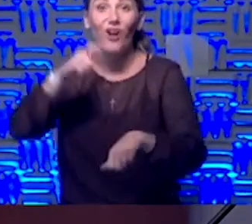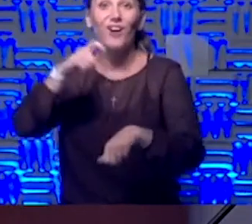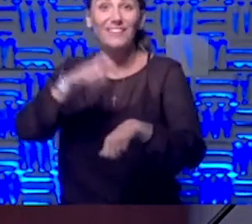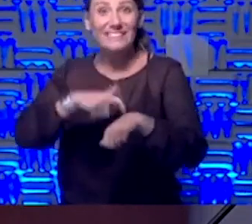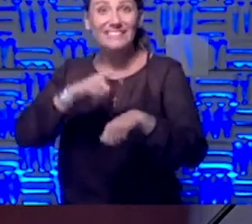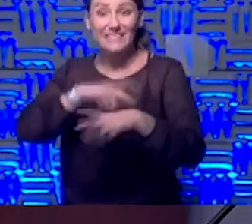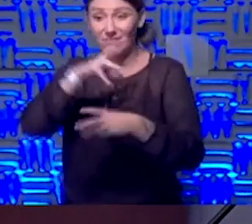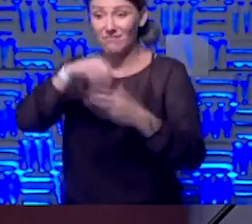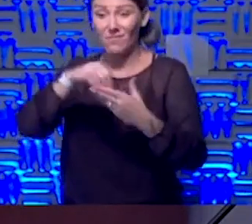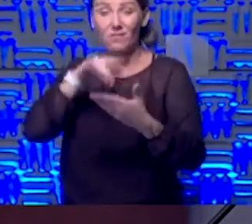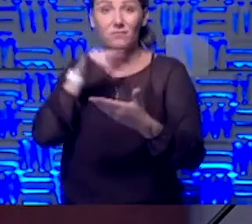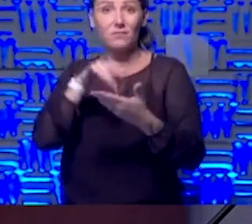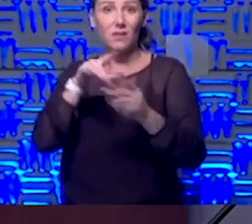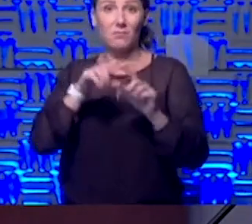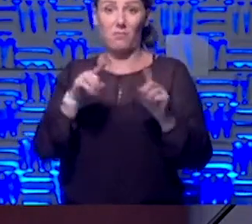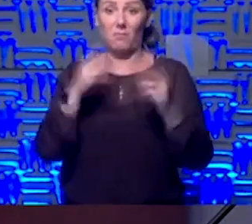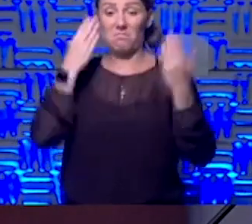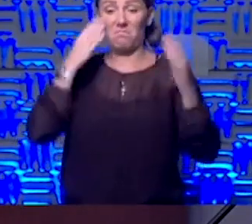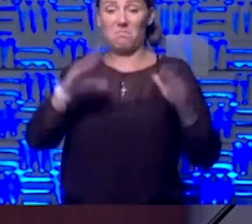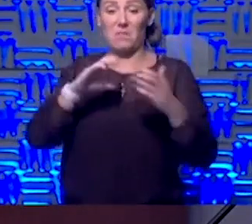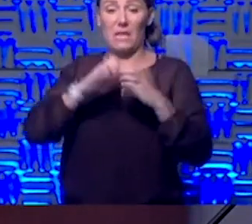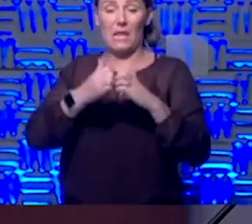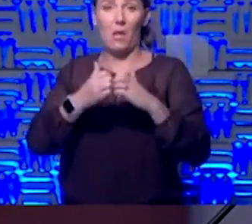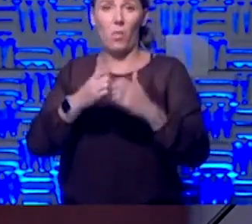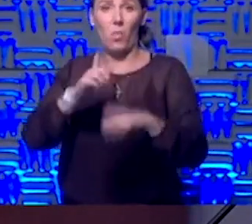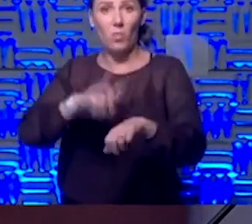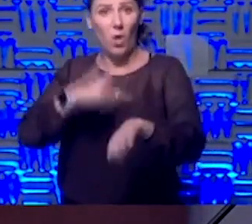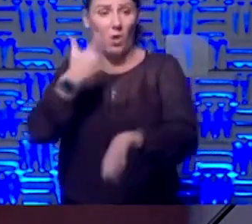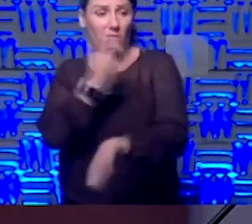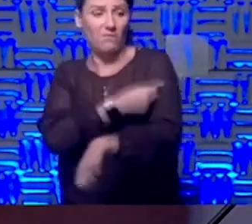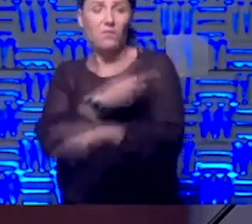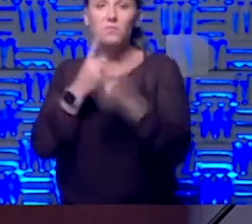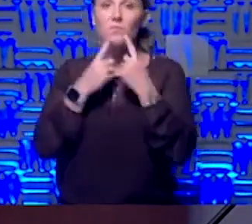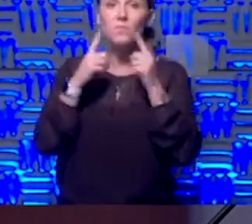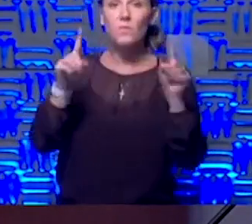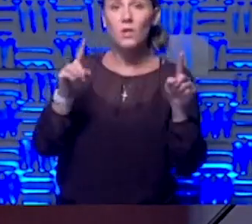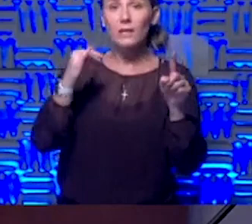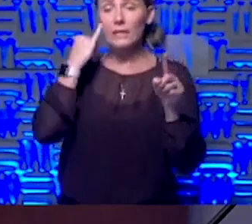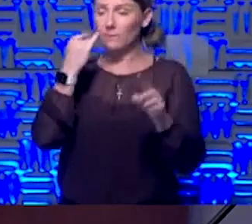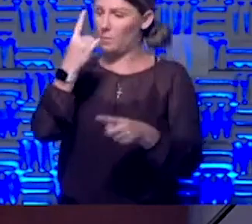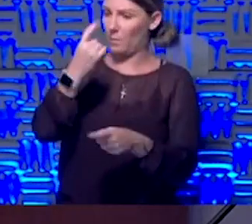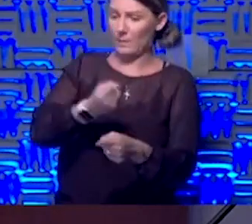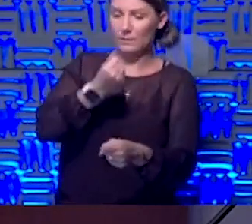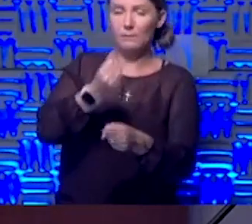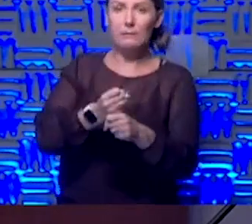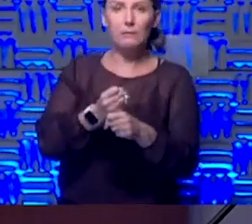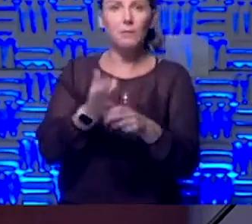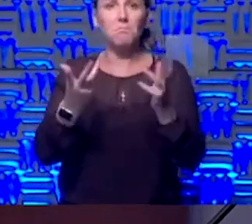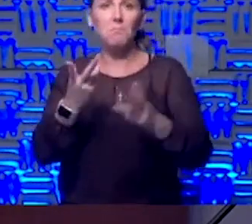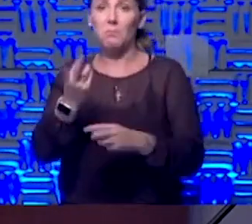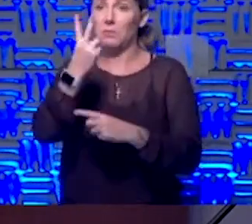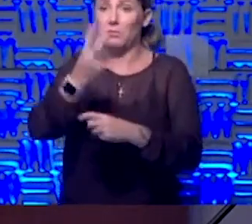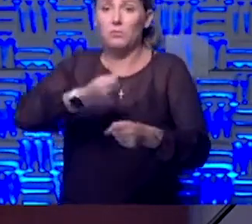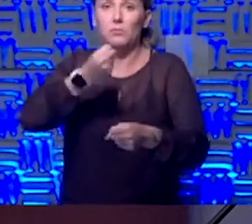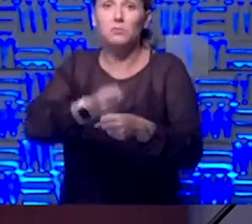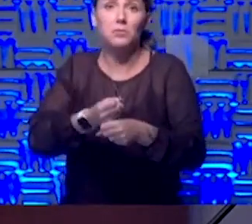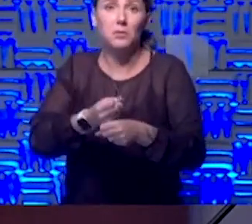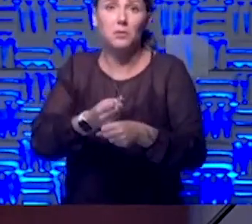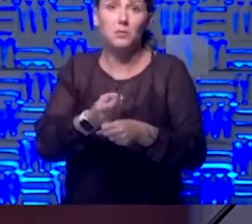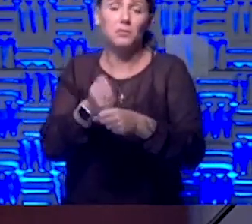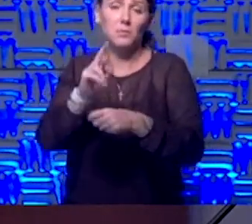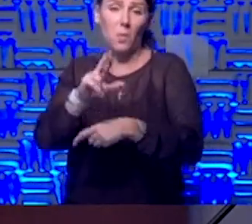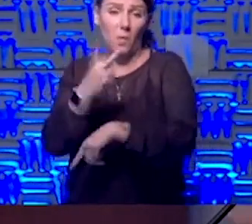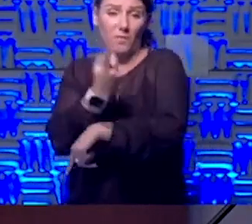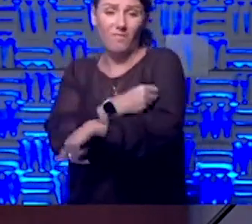in a study. But we don't know how long this vaccine is going to work. Right. You know, is it going to work a year? Is it going to work two years? You know, are we going to have to